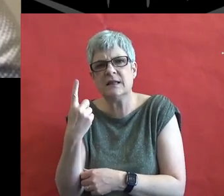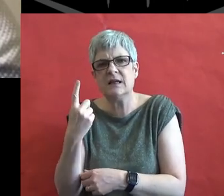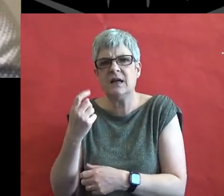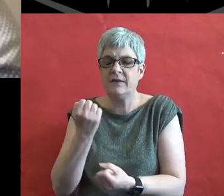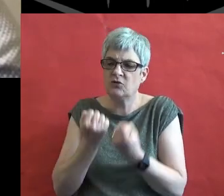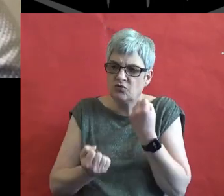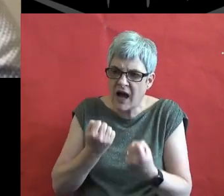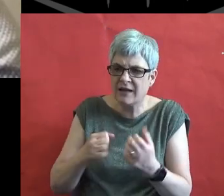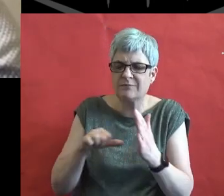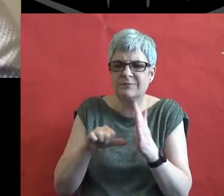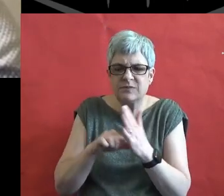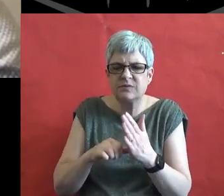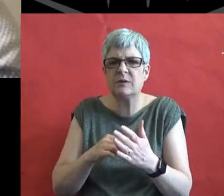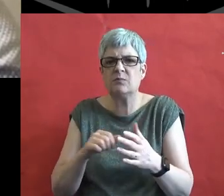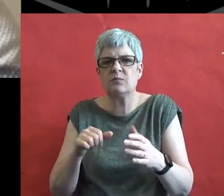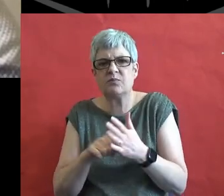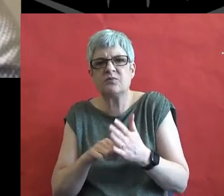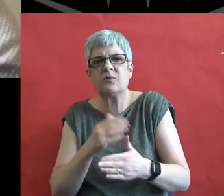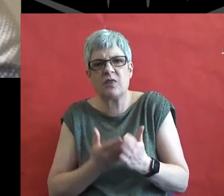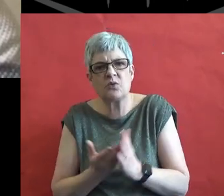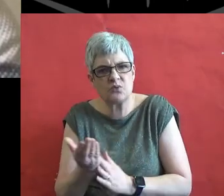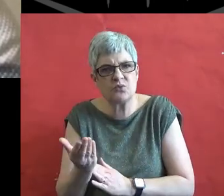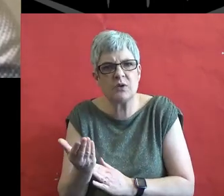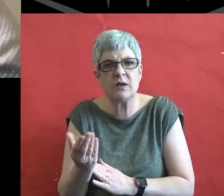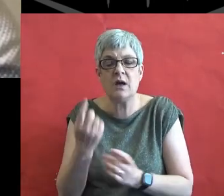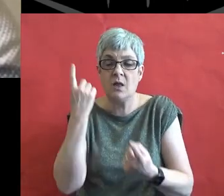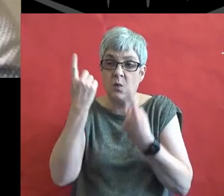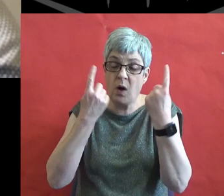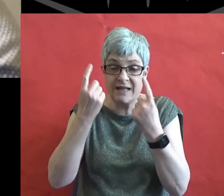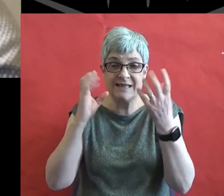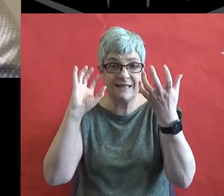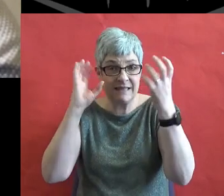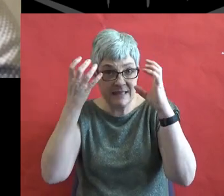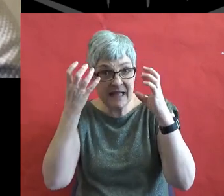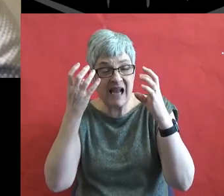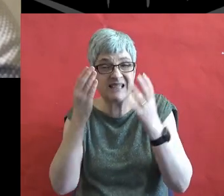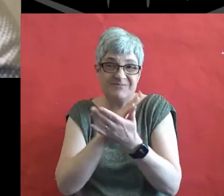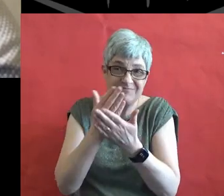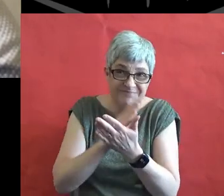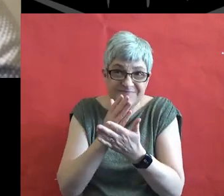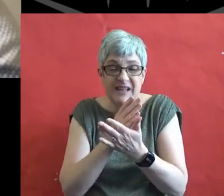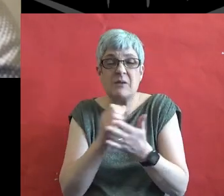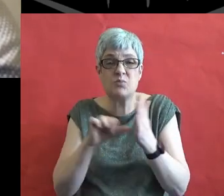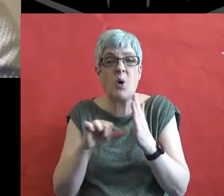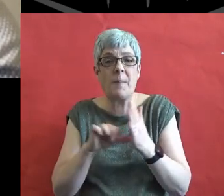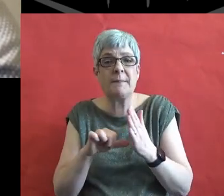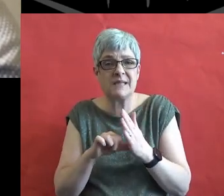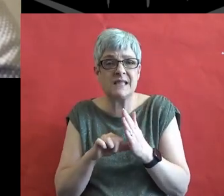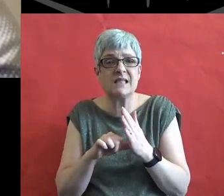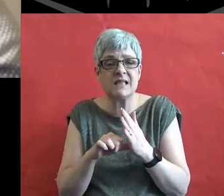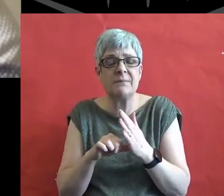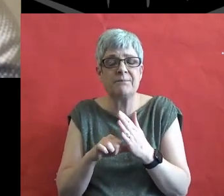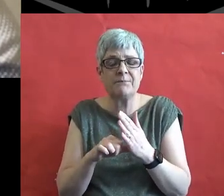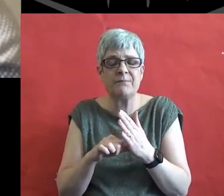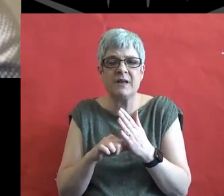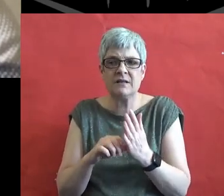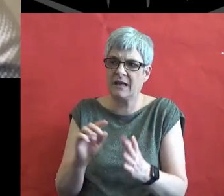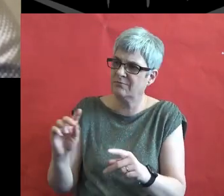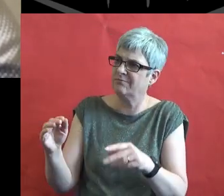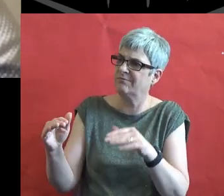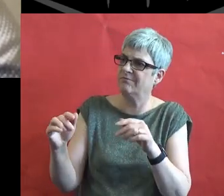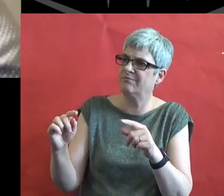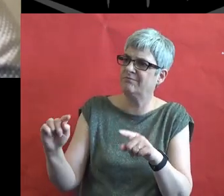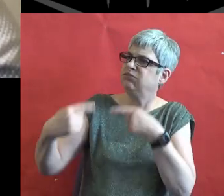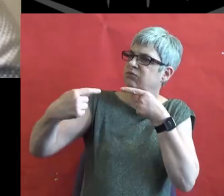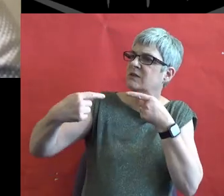and tribulations we go through, the worries, concerns, doubts and problems which confront us each